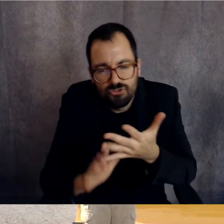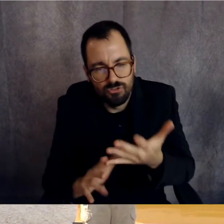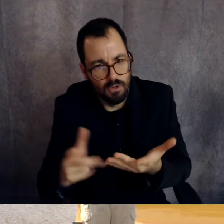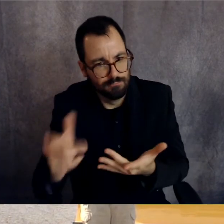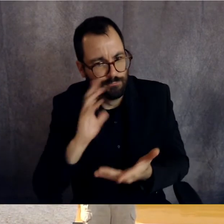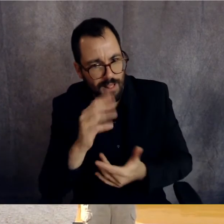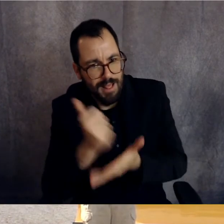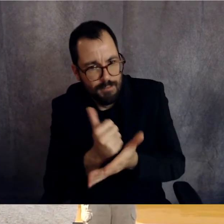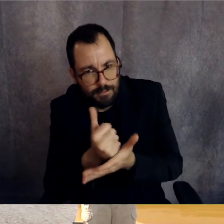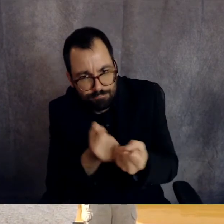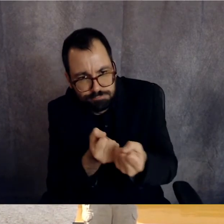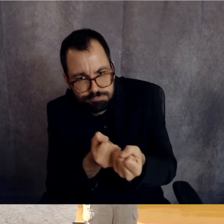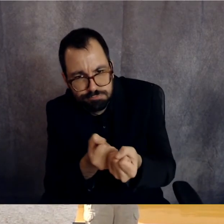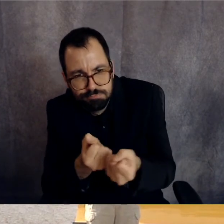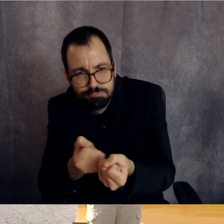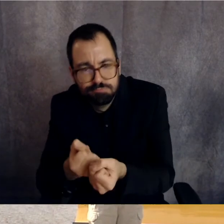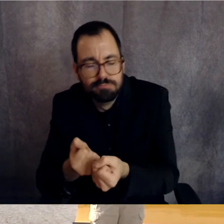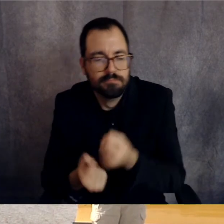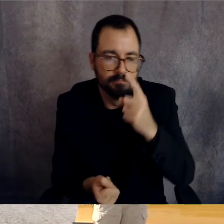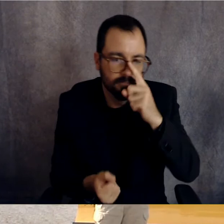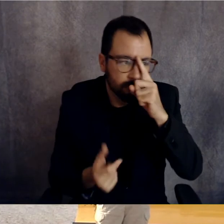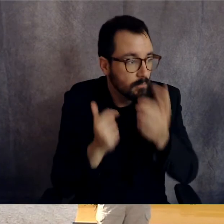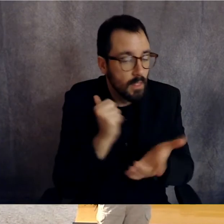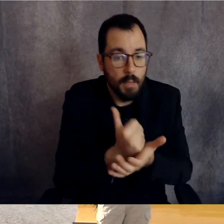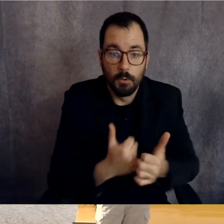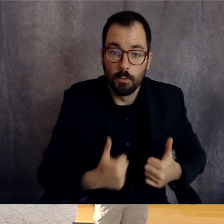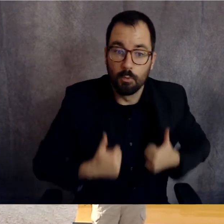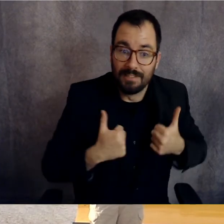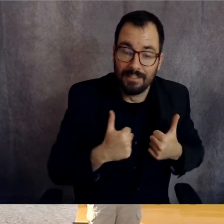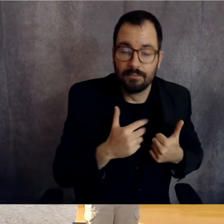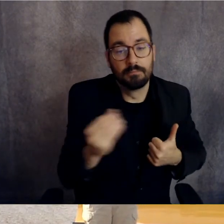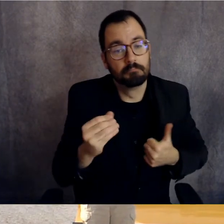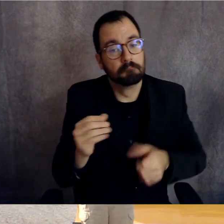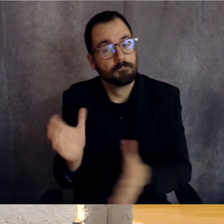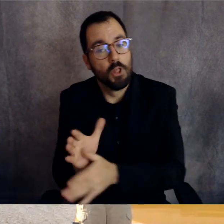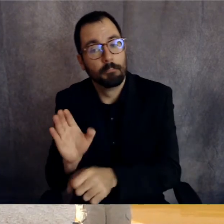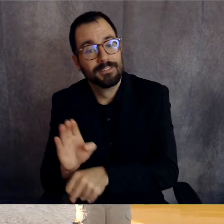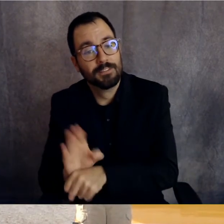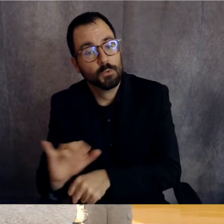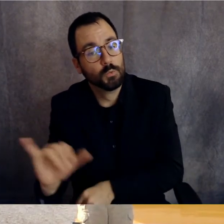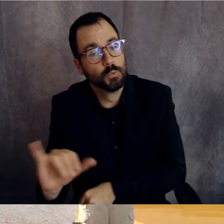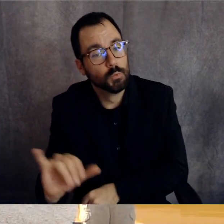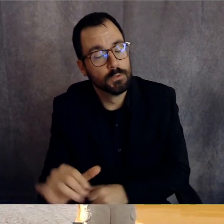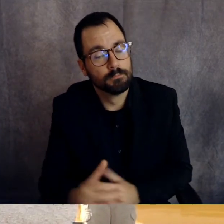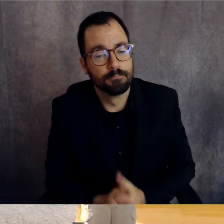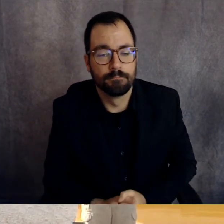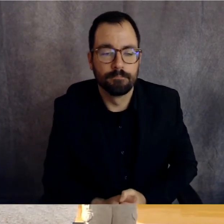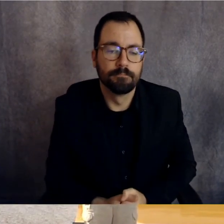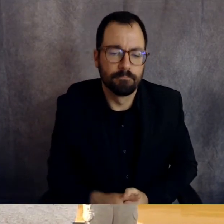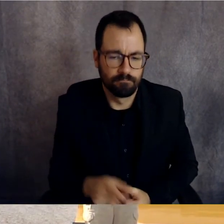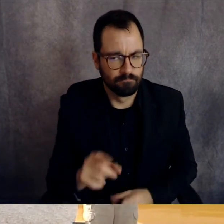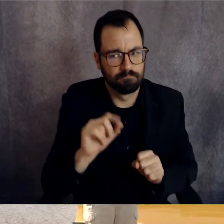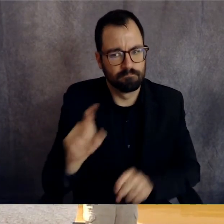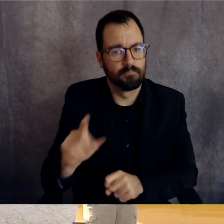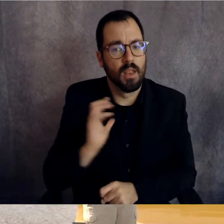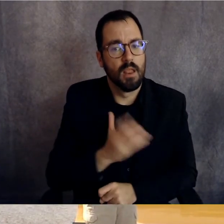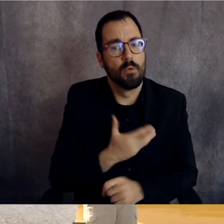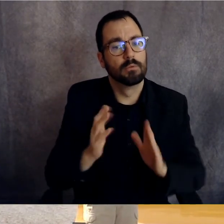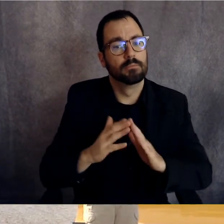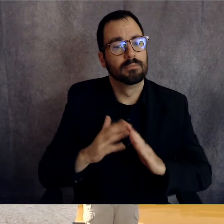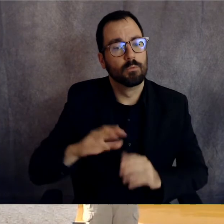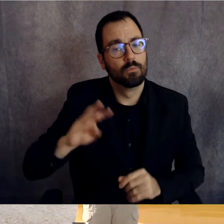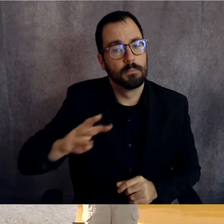that we have to help small businesses and residents as we get through the pandemic, but also into the snow season. You can go onto the city's website,